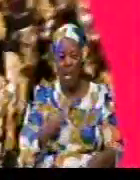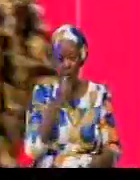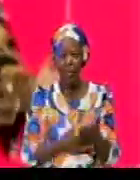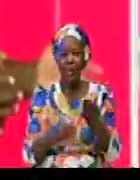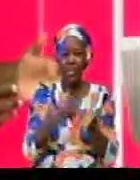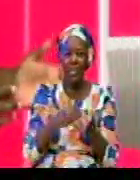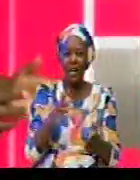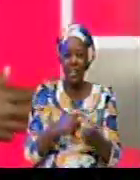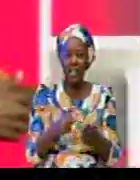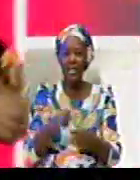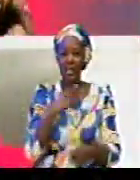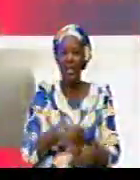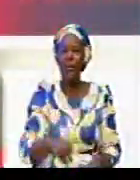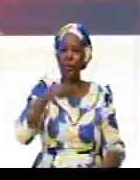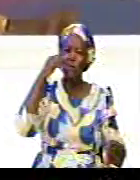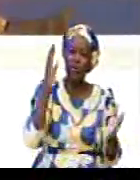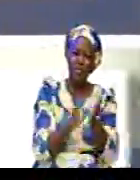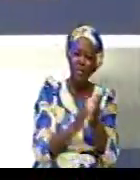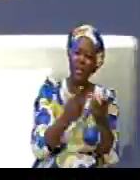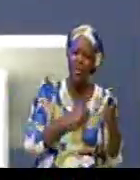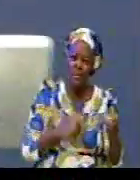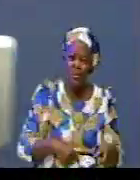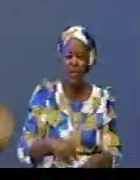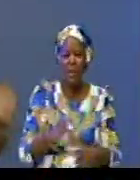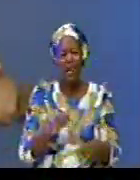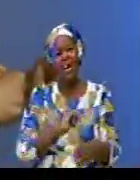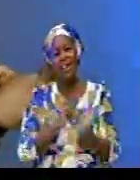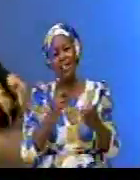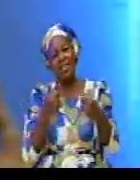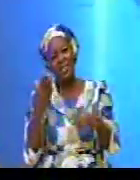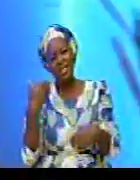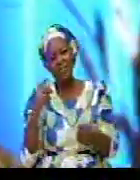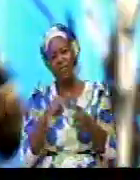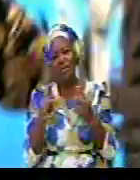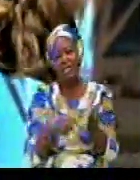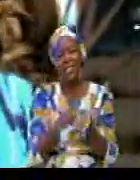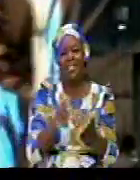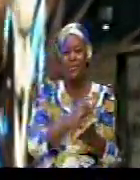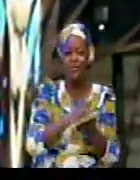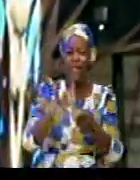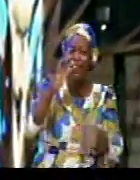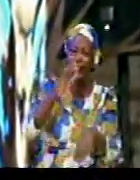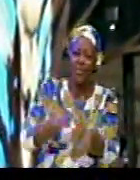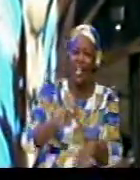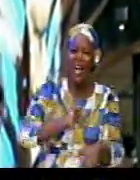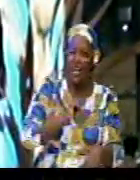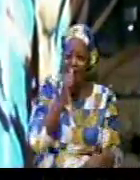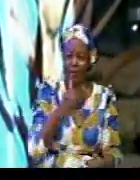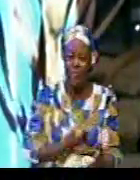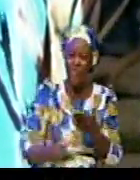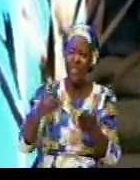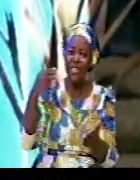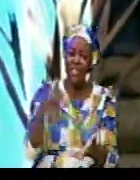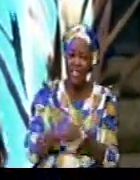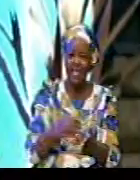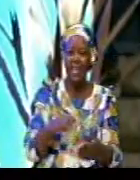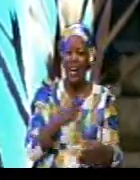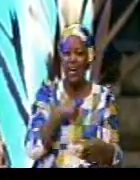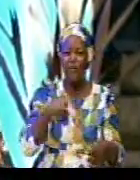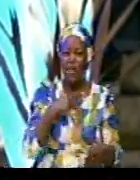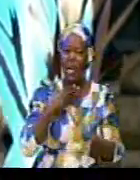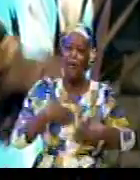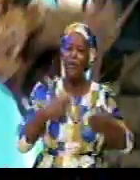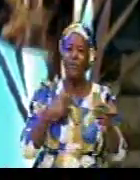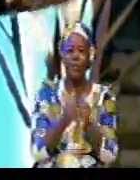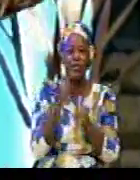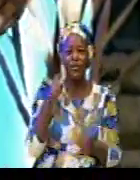know, you catch a child, he says, I'm born again, and he gave the testimony, praise the Lord, I came to this